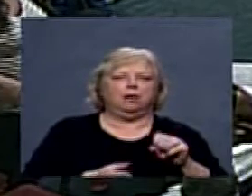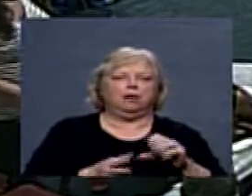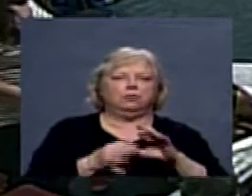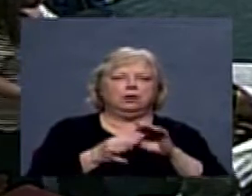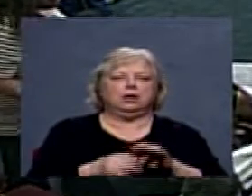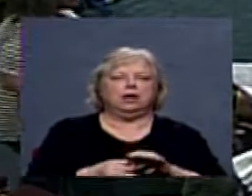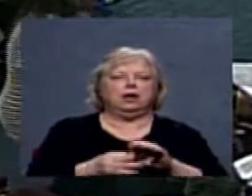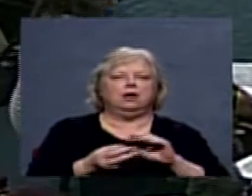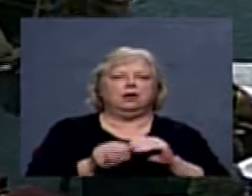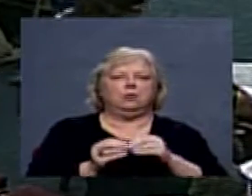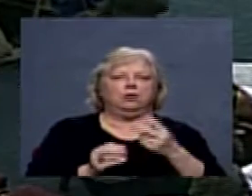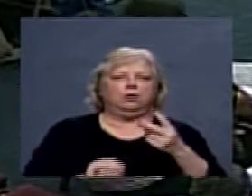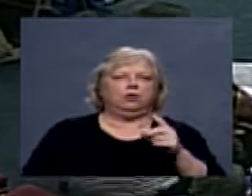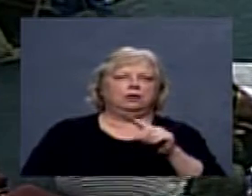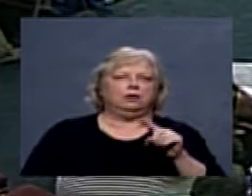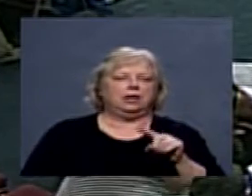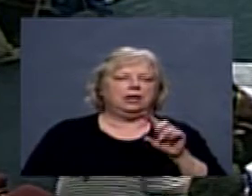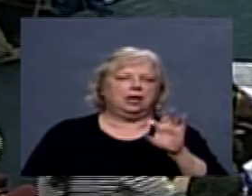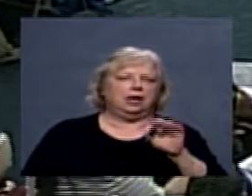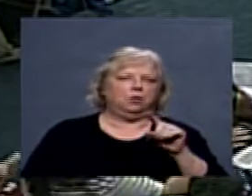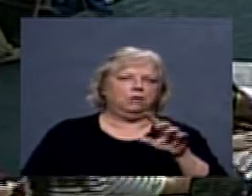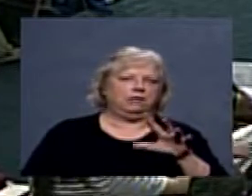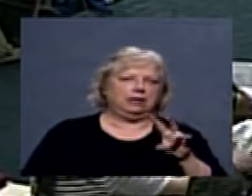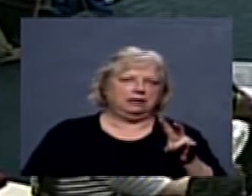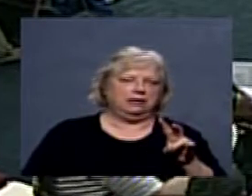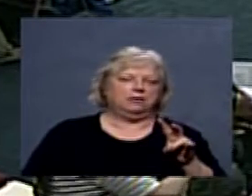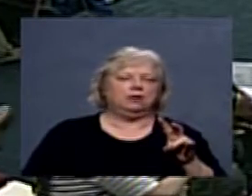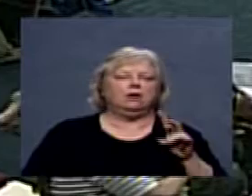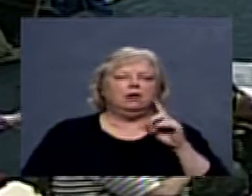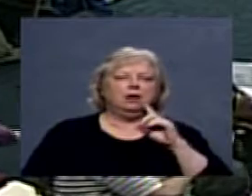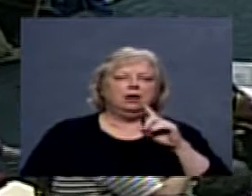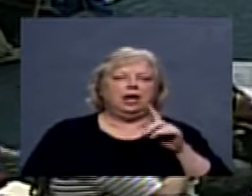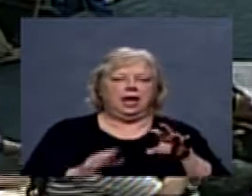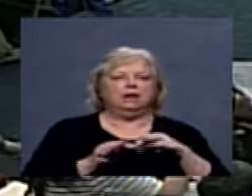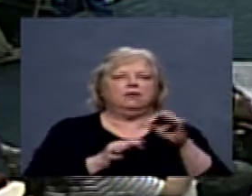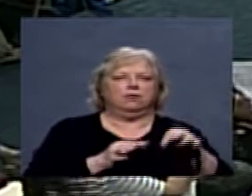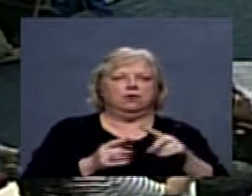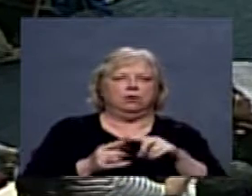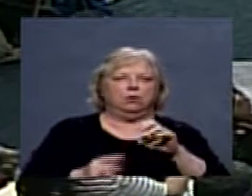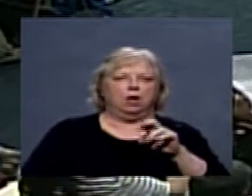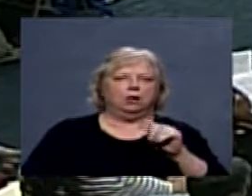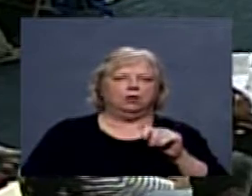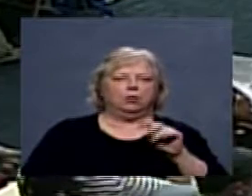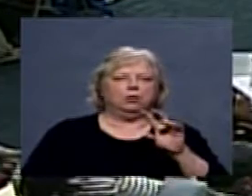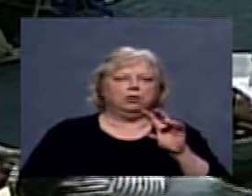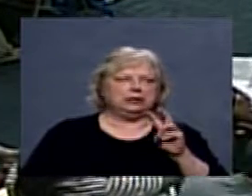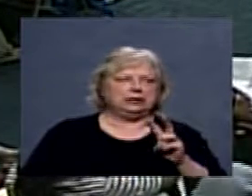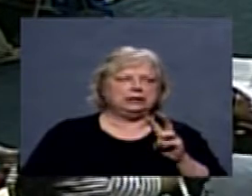2, Z9157, to the October 6, 2016 meeting.